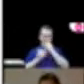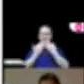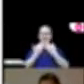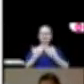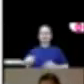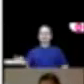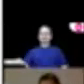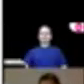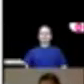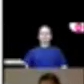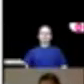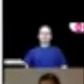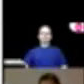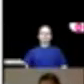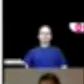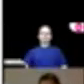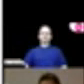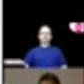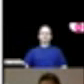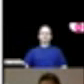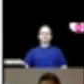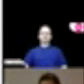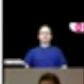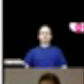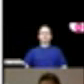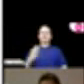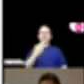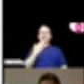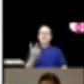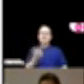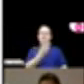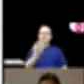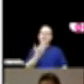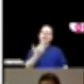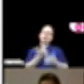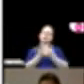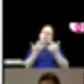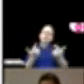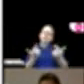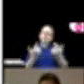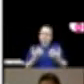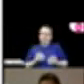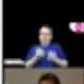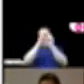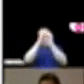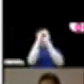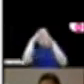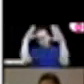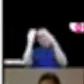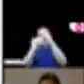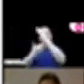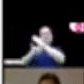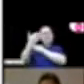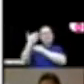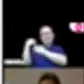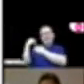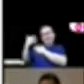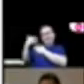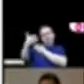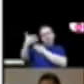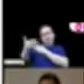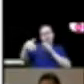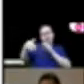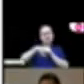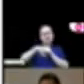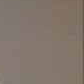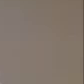Amazing. Thank you both so much for that talk. It was great to have the historical context there, as well as that current